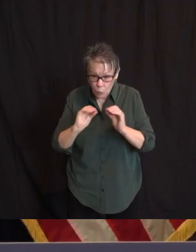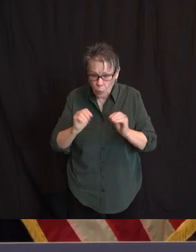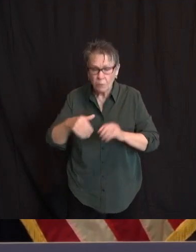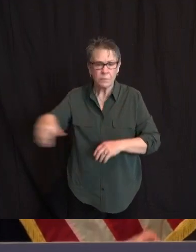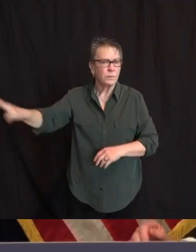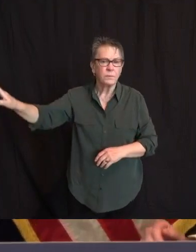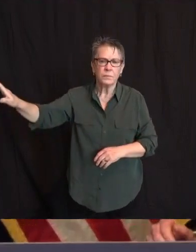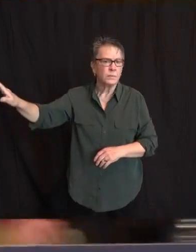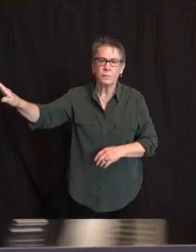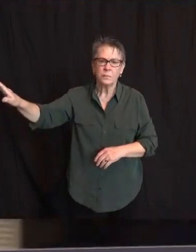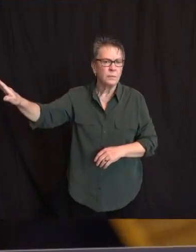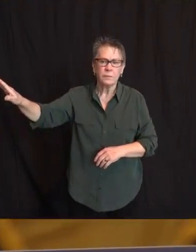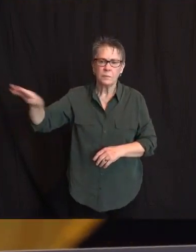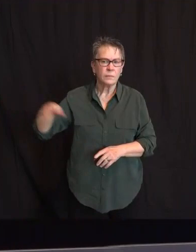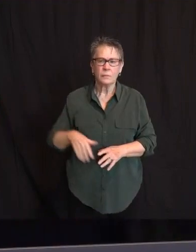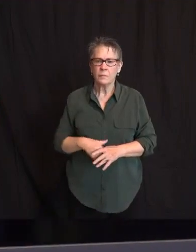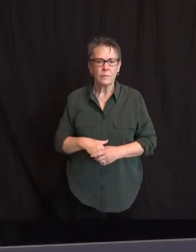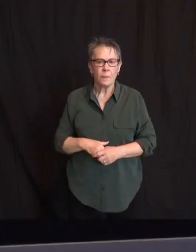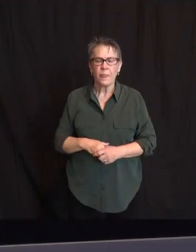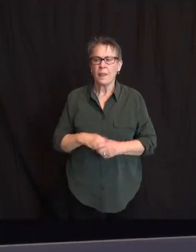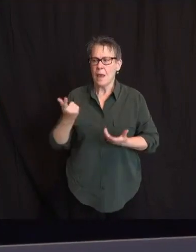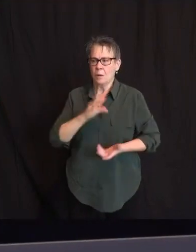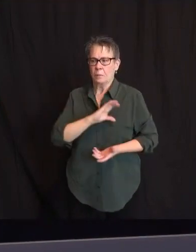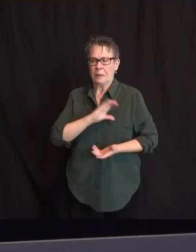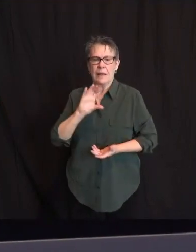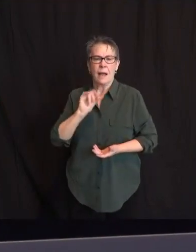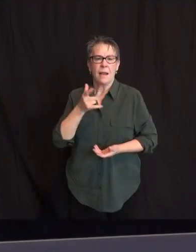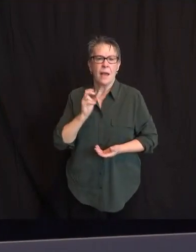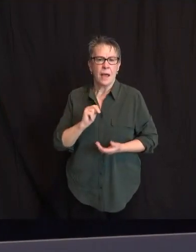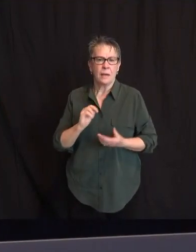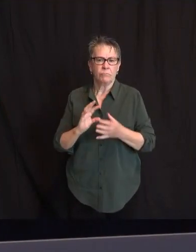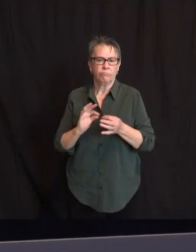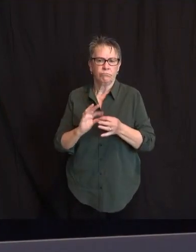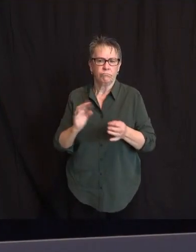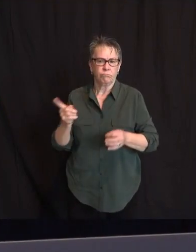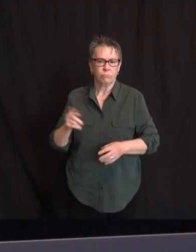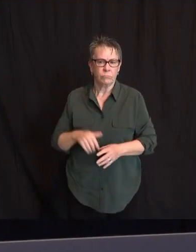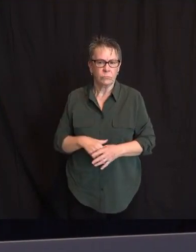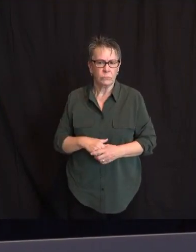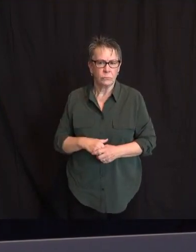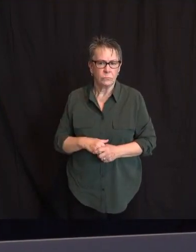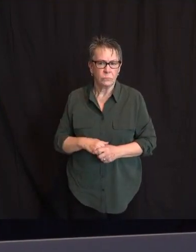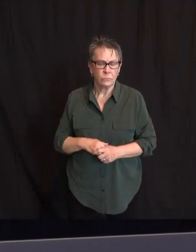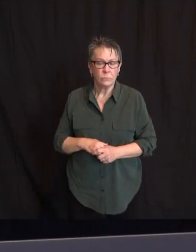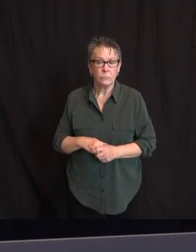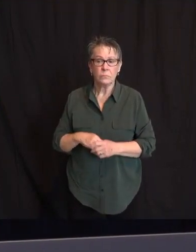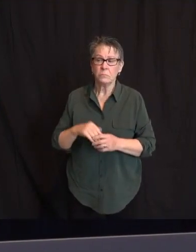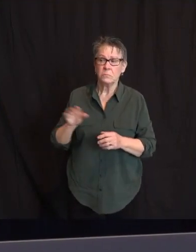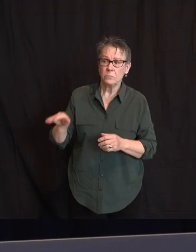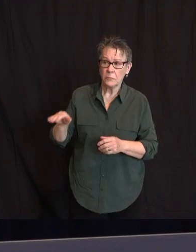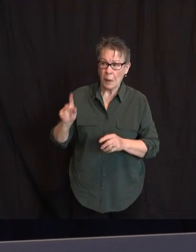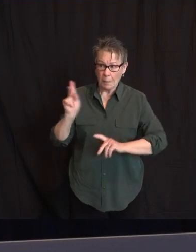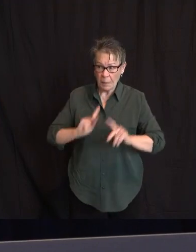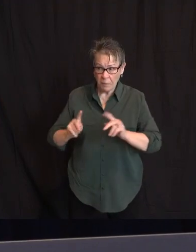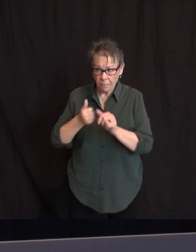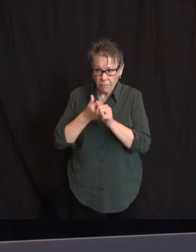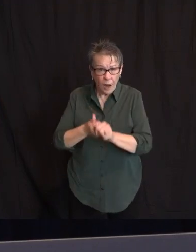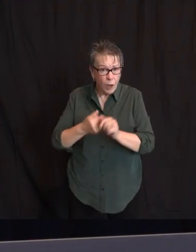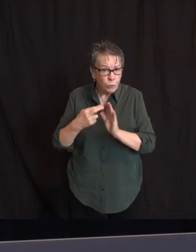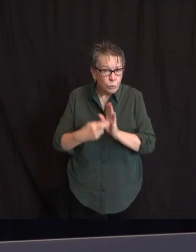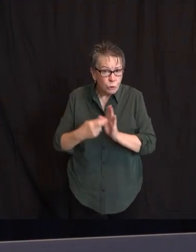to have you. Thank you, Governor. Very briefly, with regards to compliance, overnight yesterday, troopers had to break